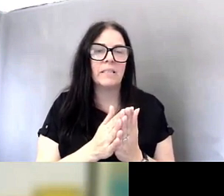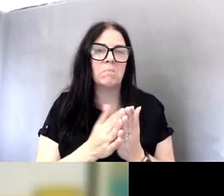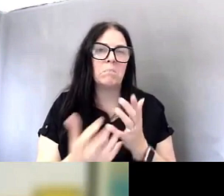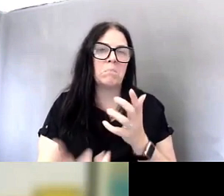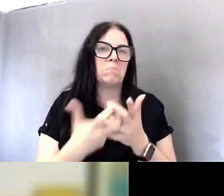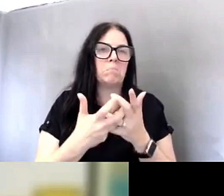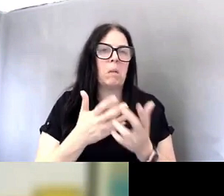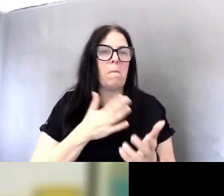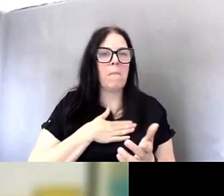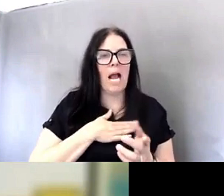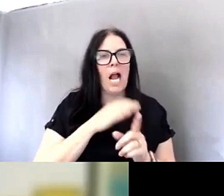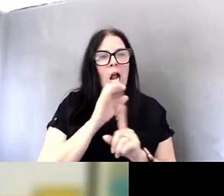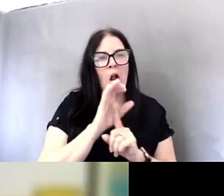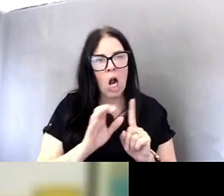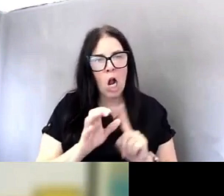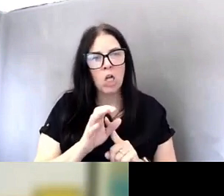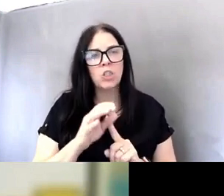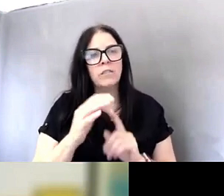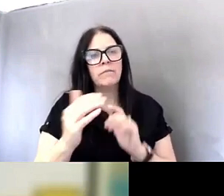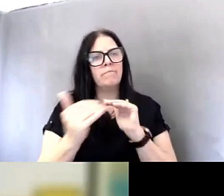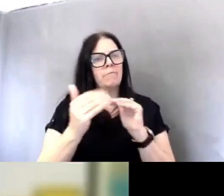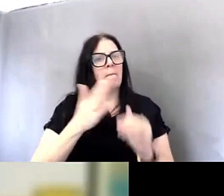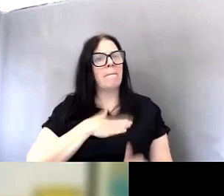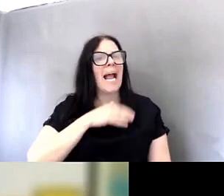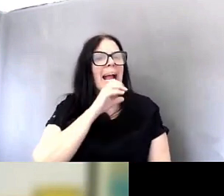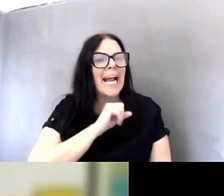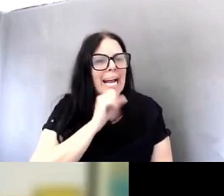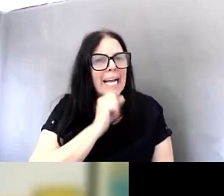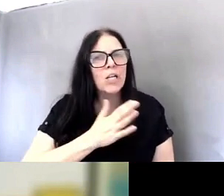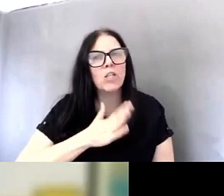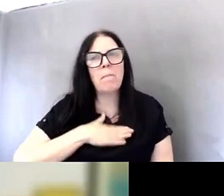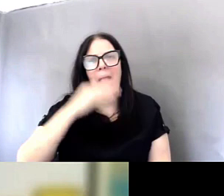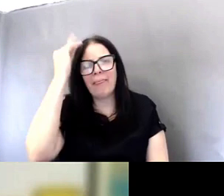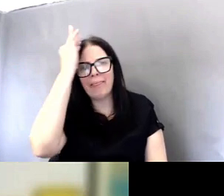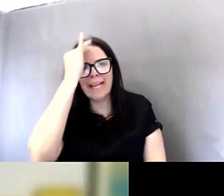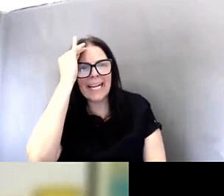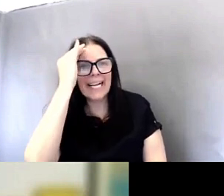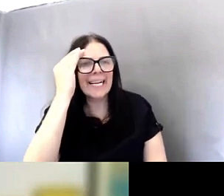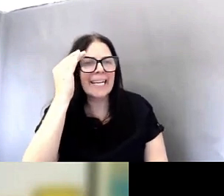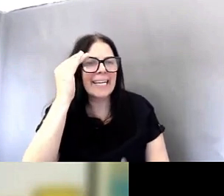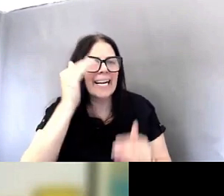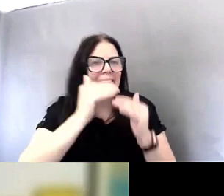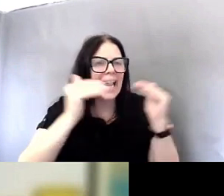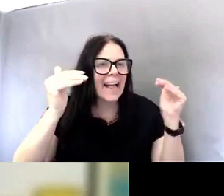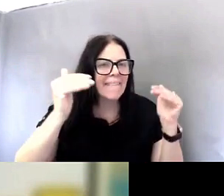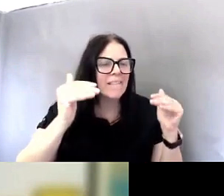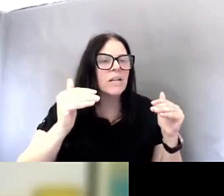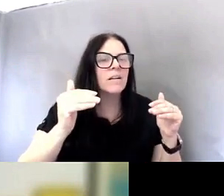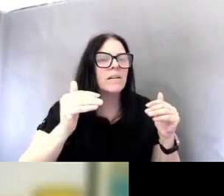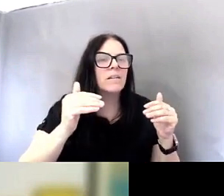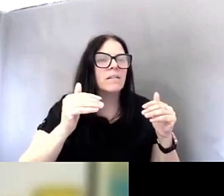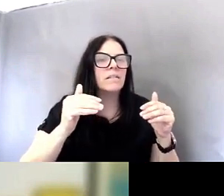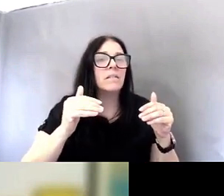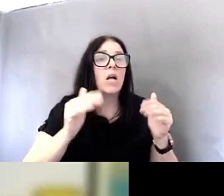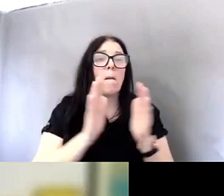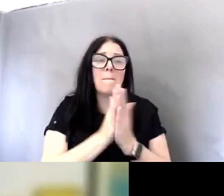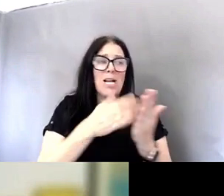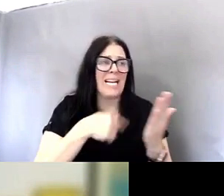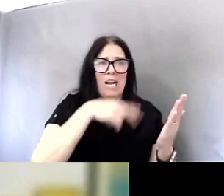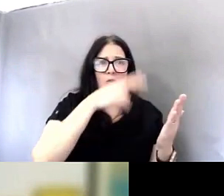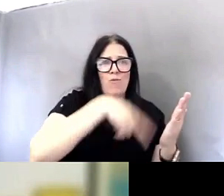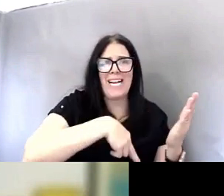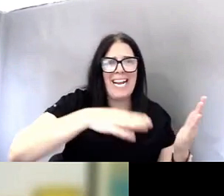culturally, cognitively at their level, and learning the the